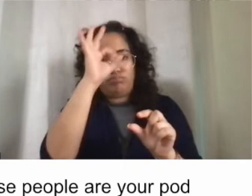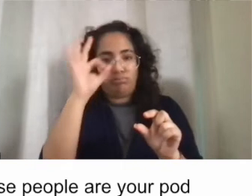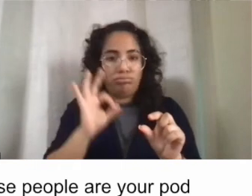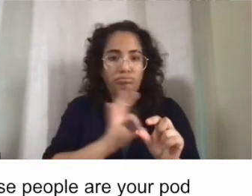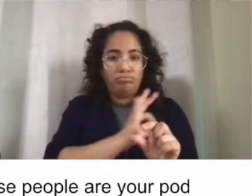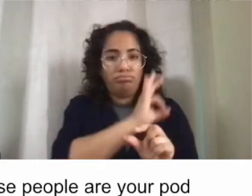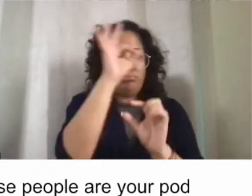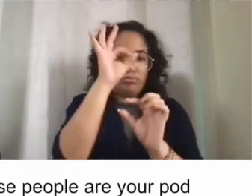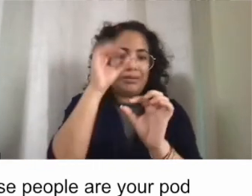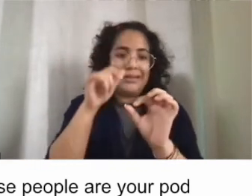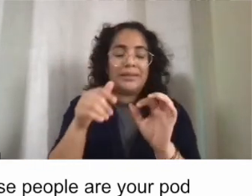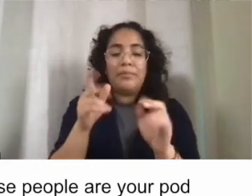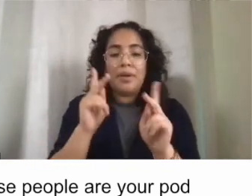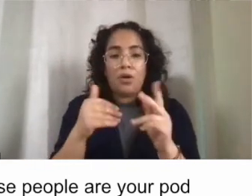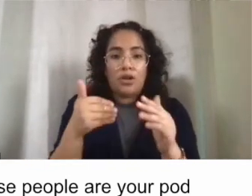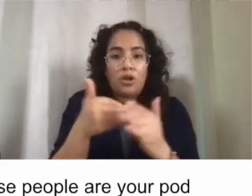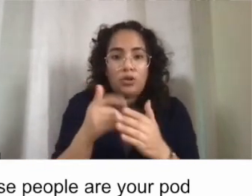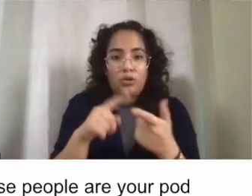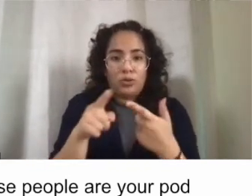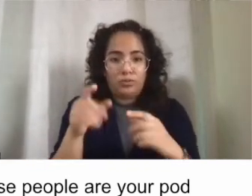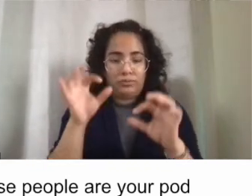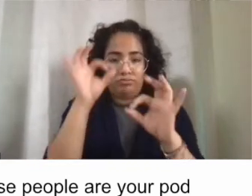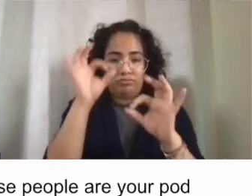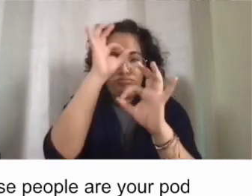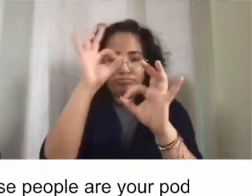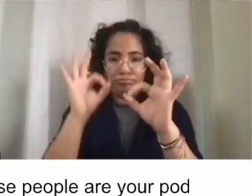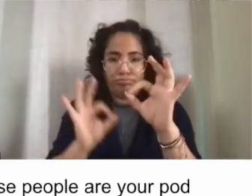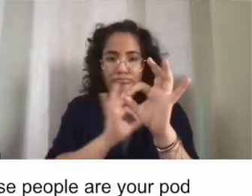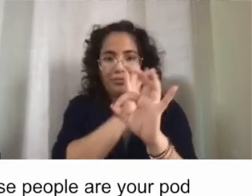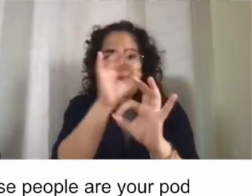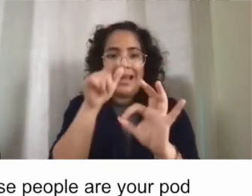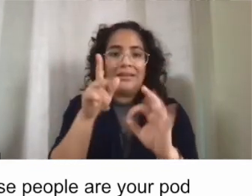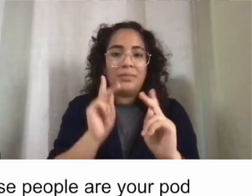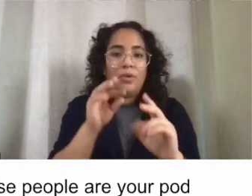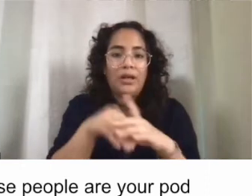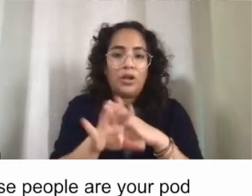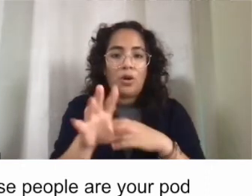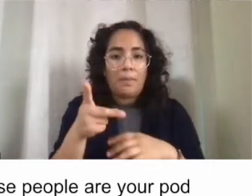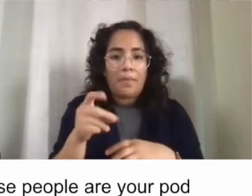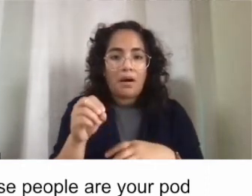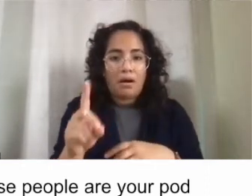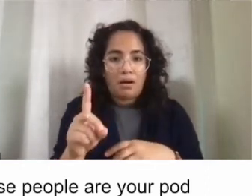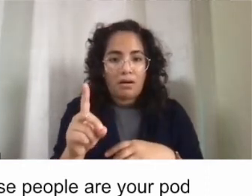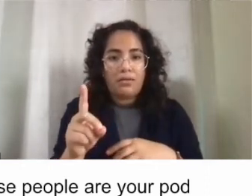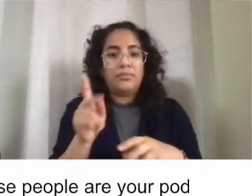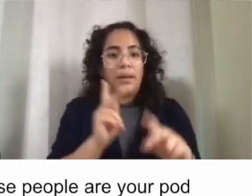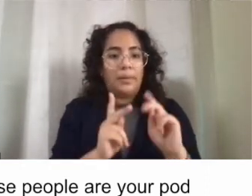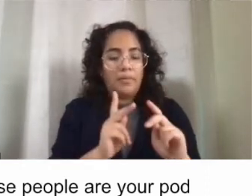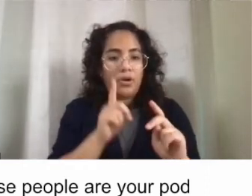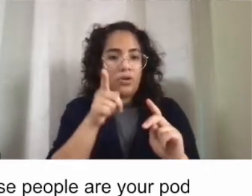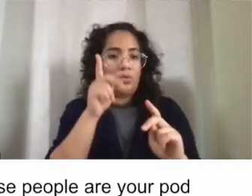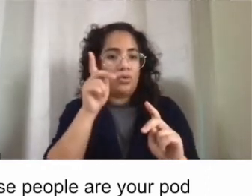are the closest people to you. These are the people in your pod, the people that you will go to have